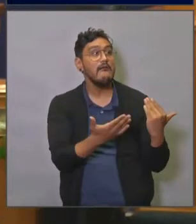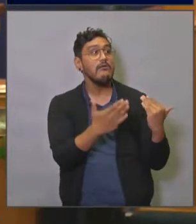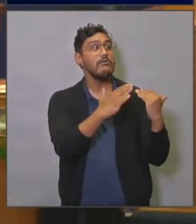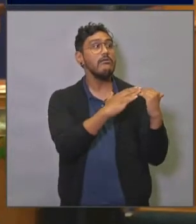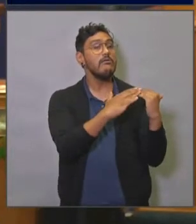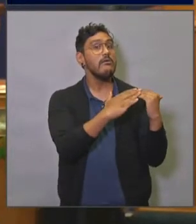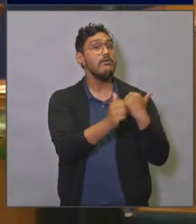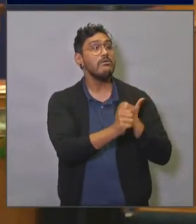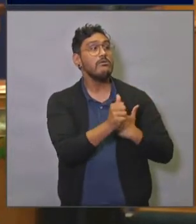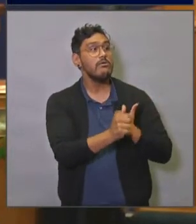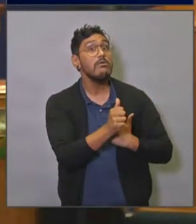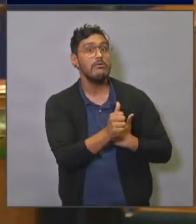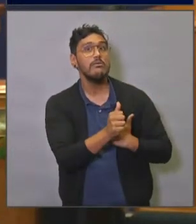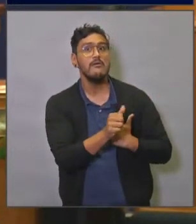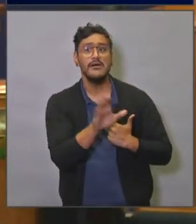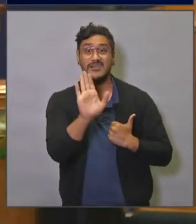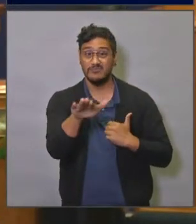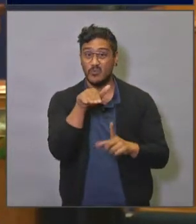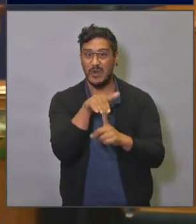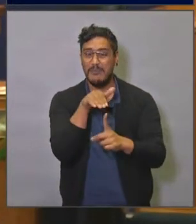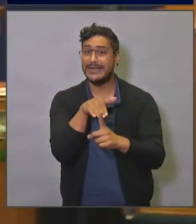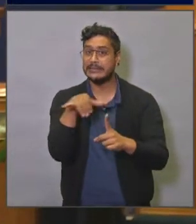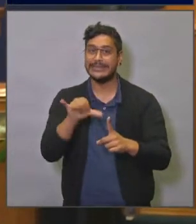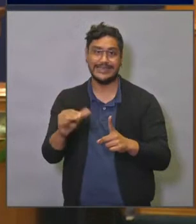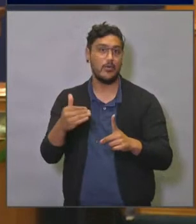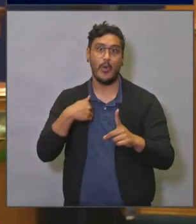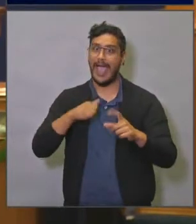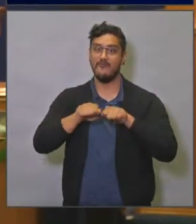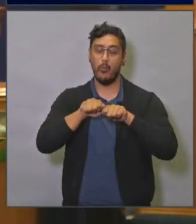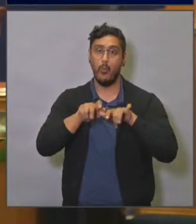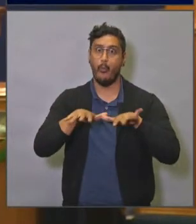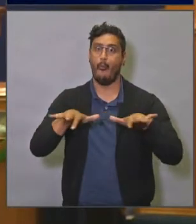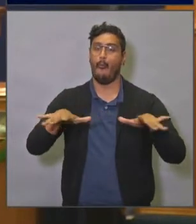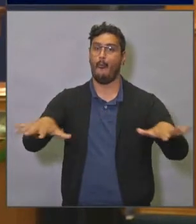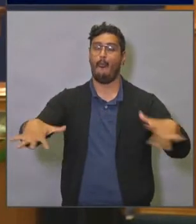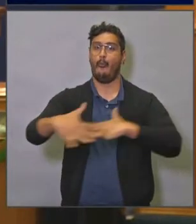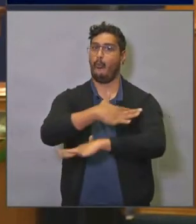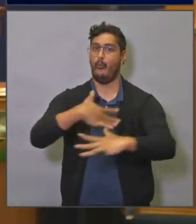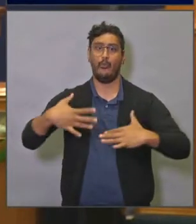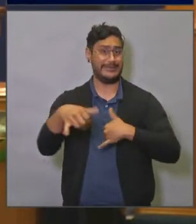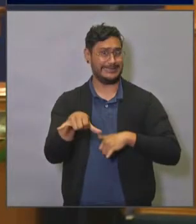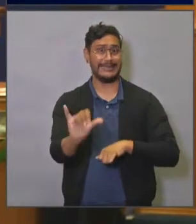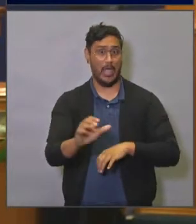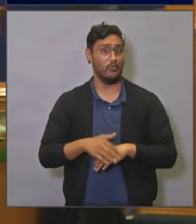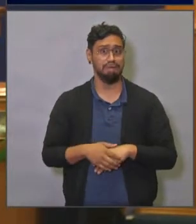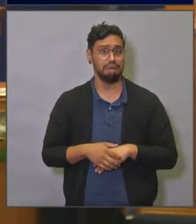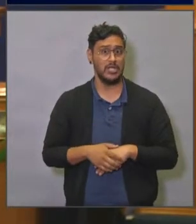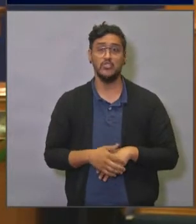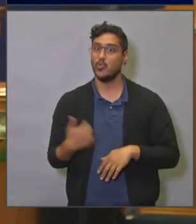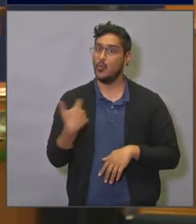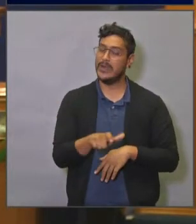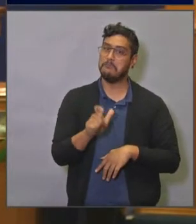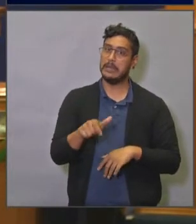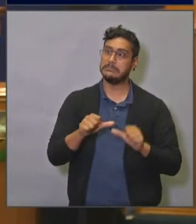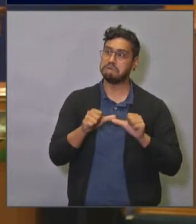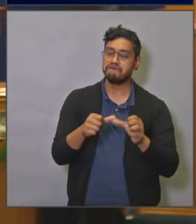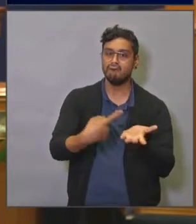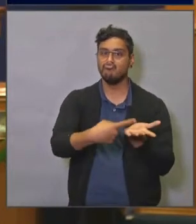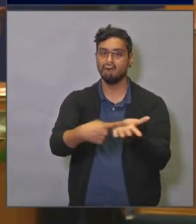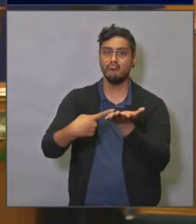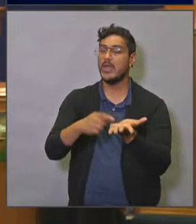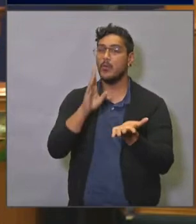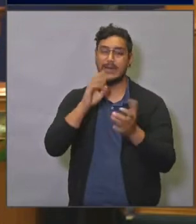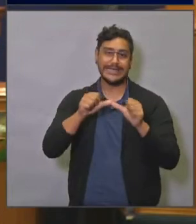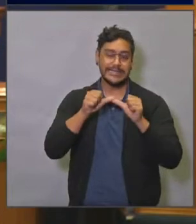I mean, again, I do remind you that we still have widespread transmission. So we'll continue to be in discussions as we continue to move forward. We'll always continue to